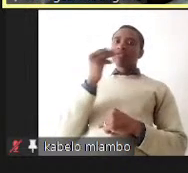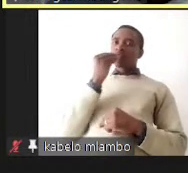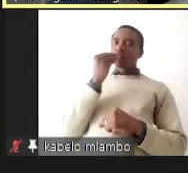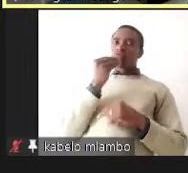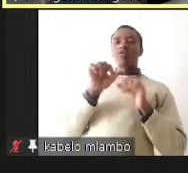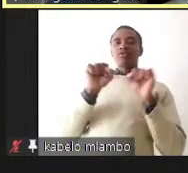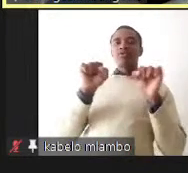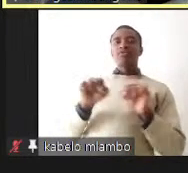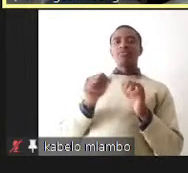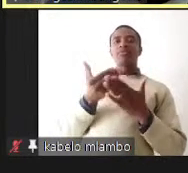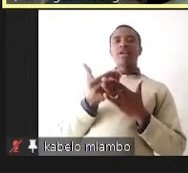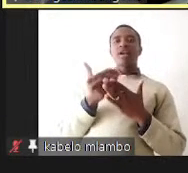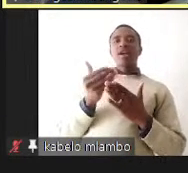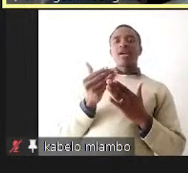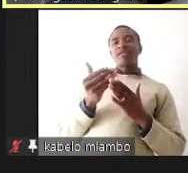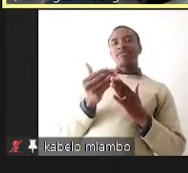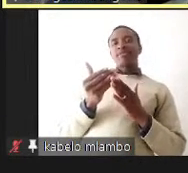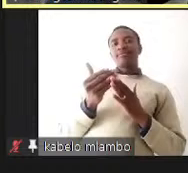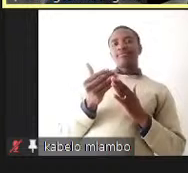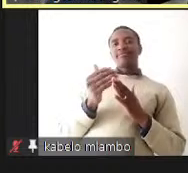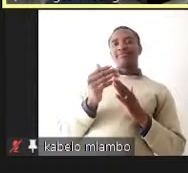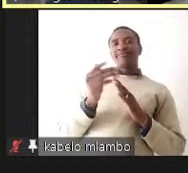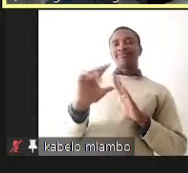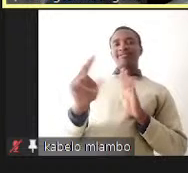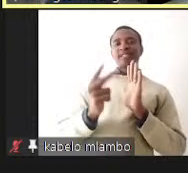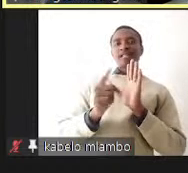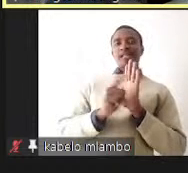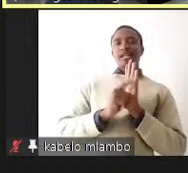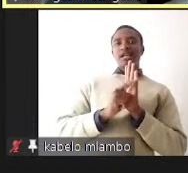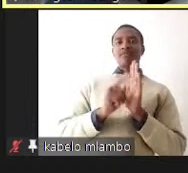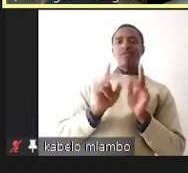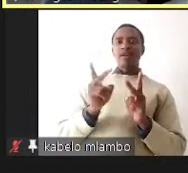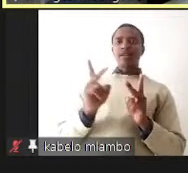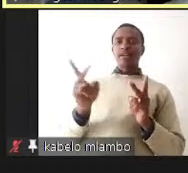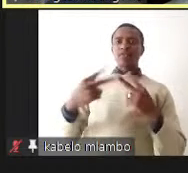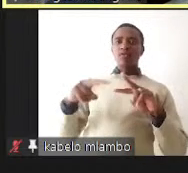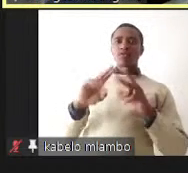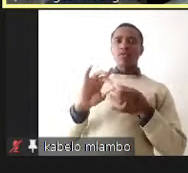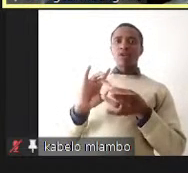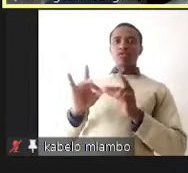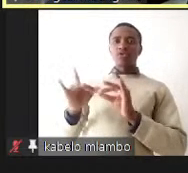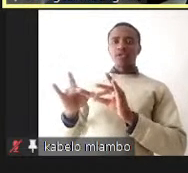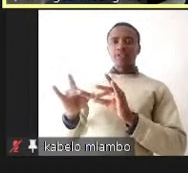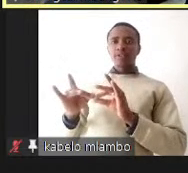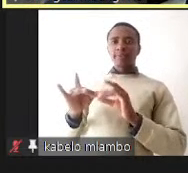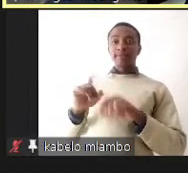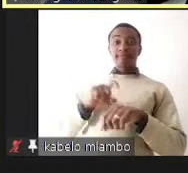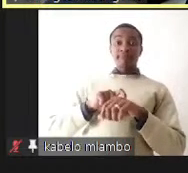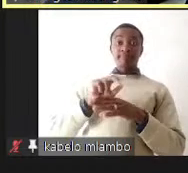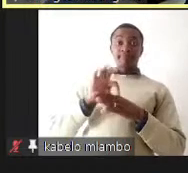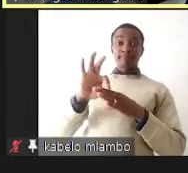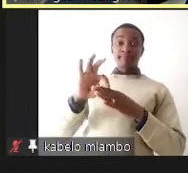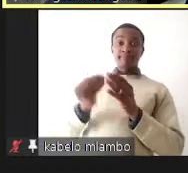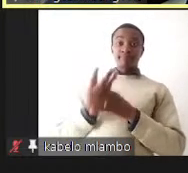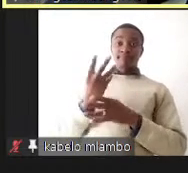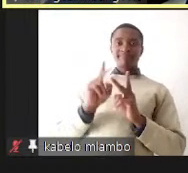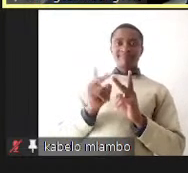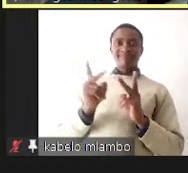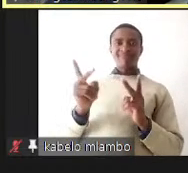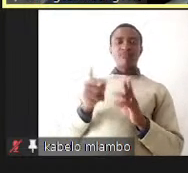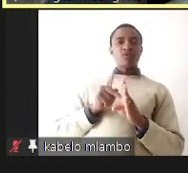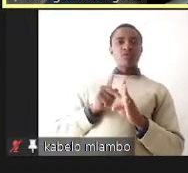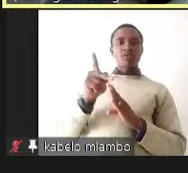classified as a combination of highly diverse value chains with a wide spectrum of producers linked to a range of formalized